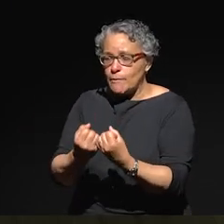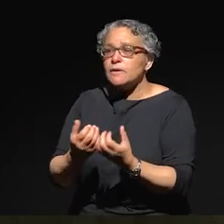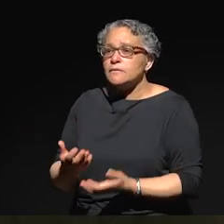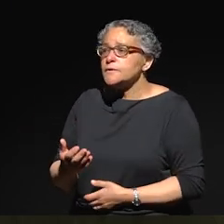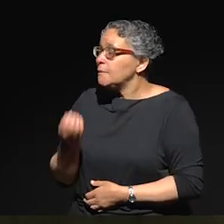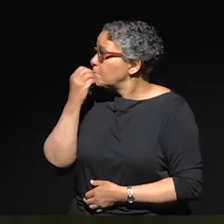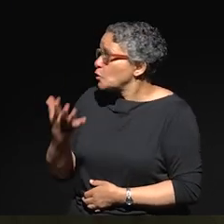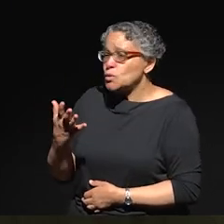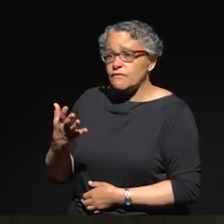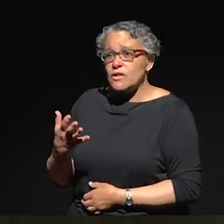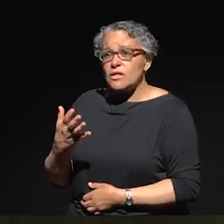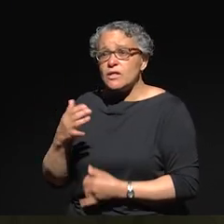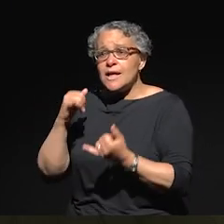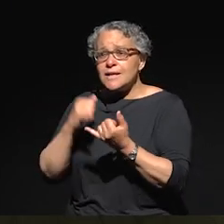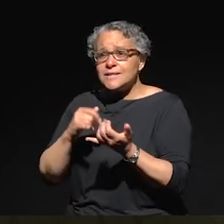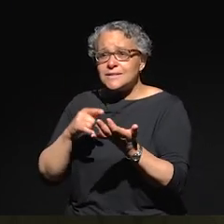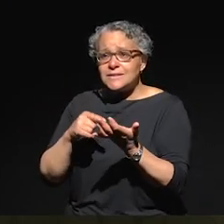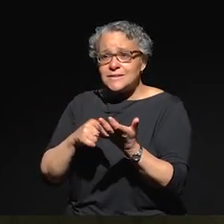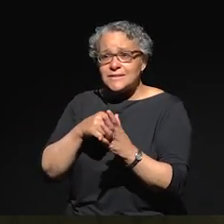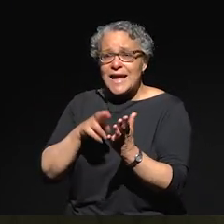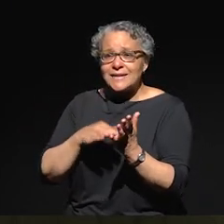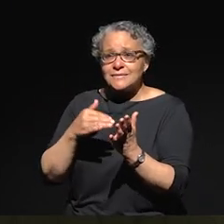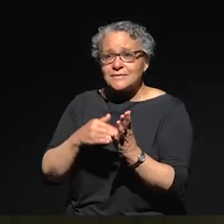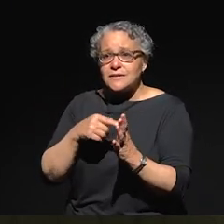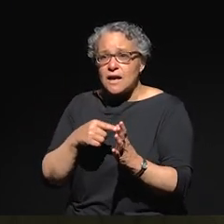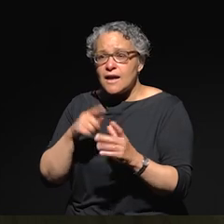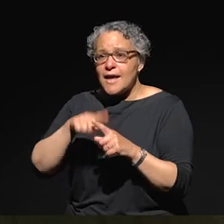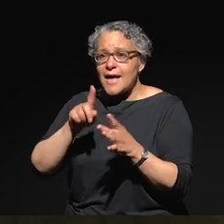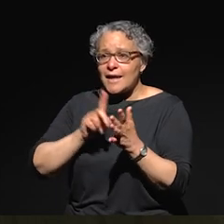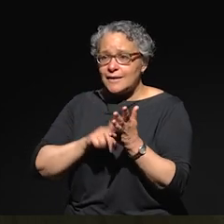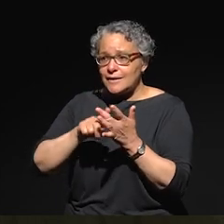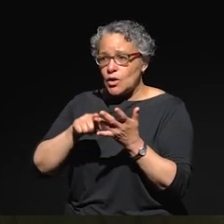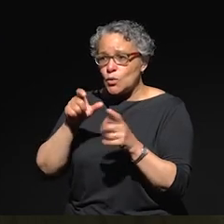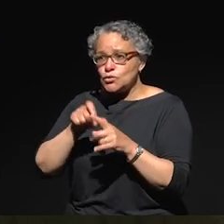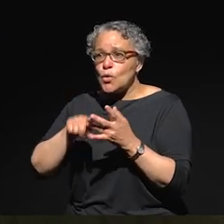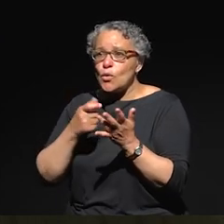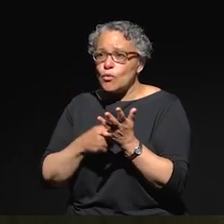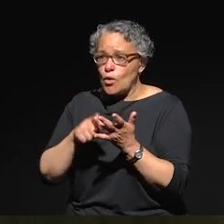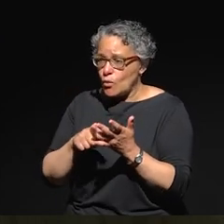the Stanza di Eliodoro. These are an exhibition, and his painting style developed a lot in this